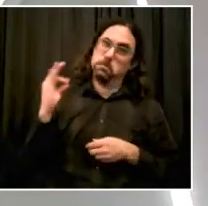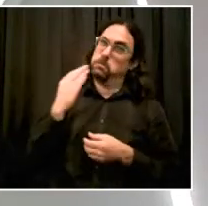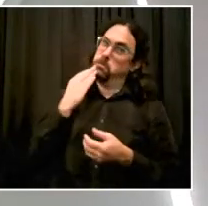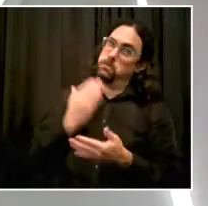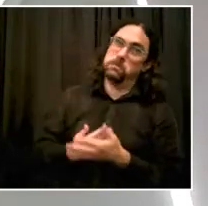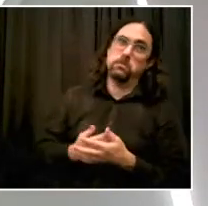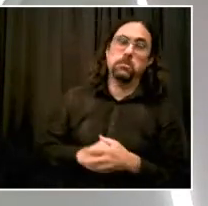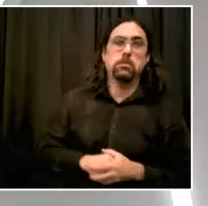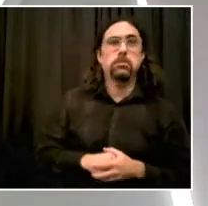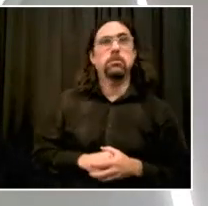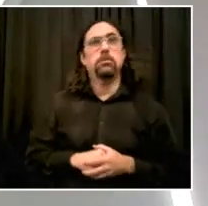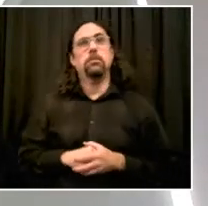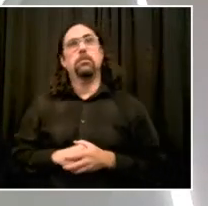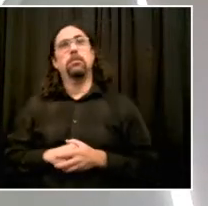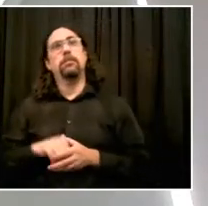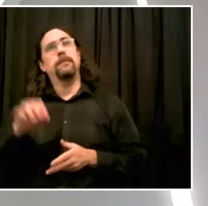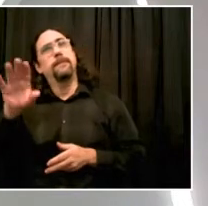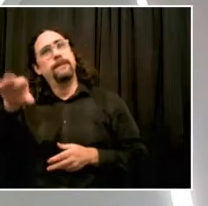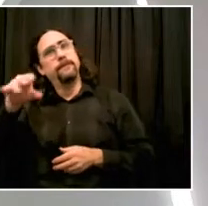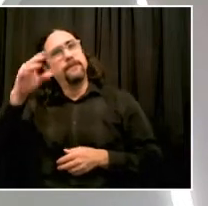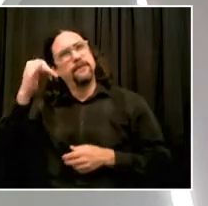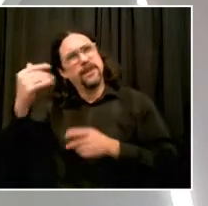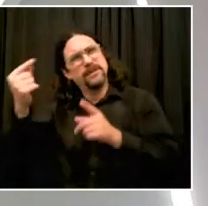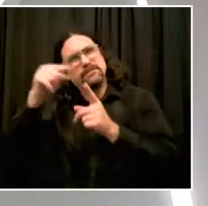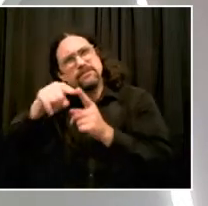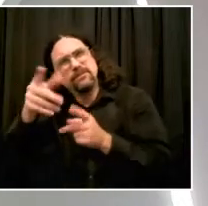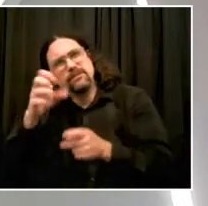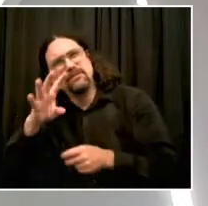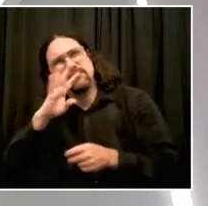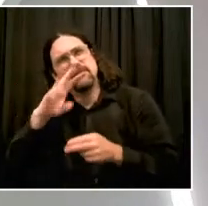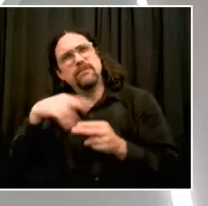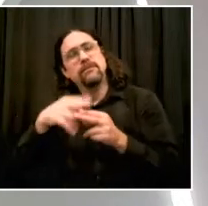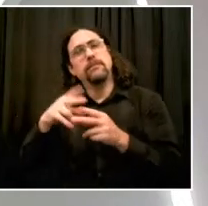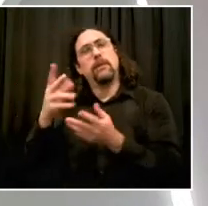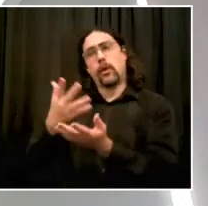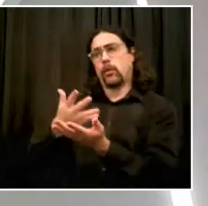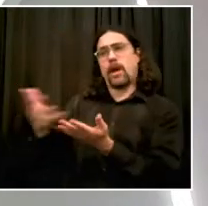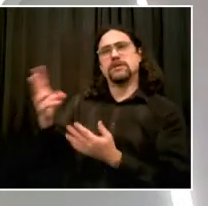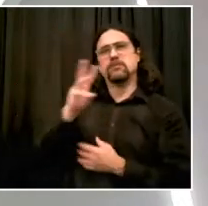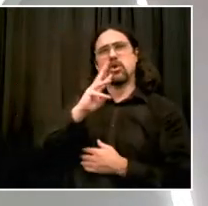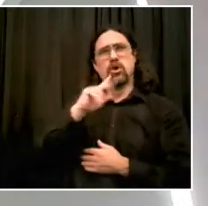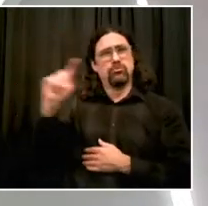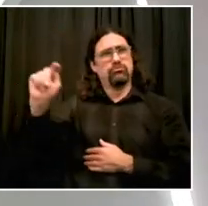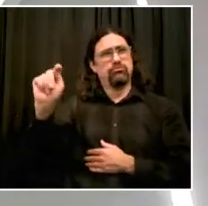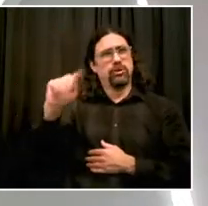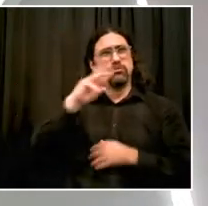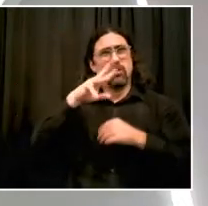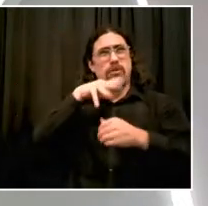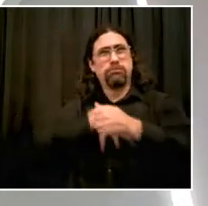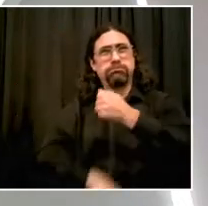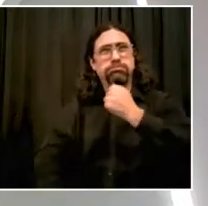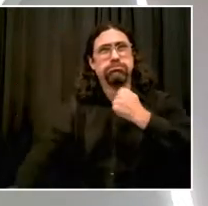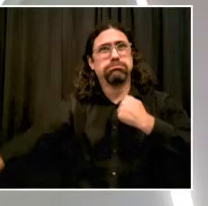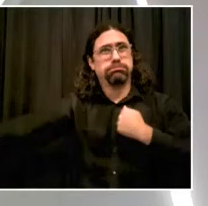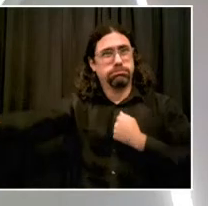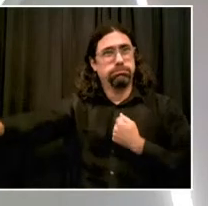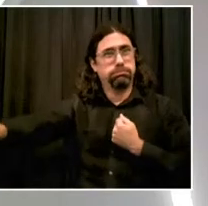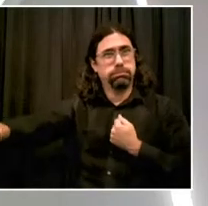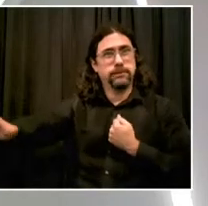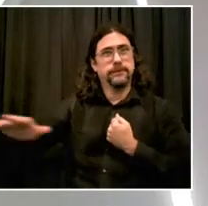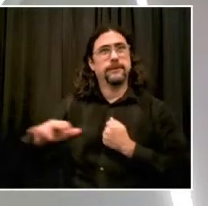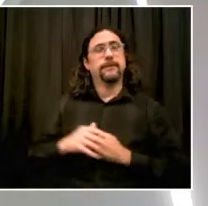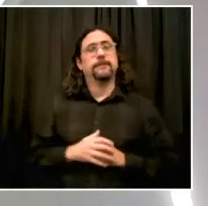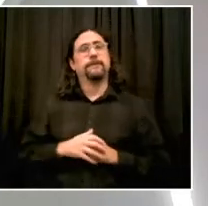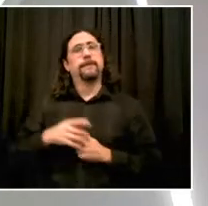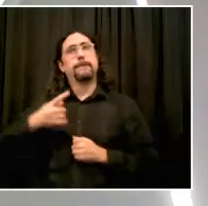sewage, this is actually something that New York City scientists, in the New York City Department of Environmental Protection are working